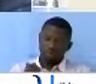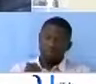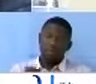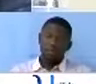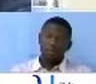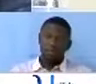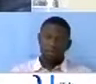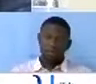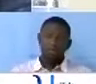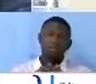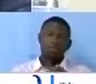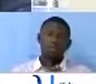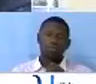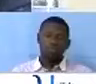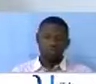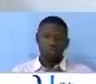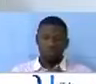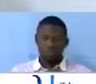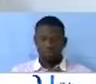instructions.